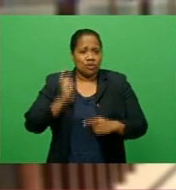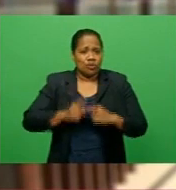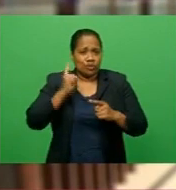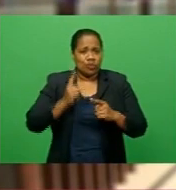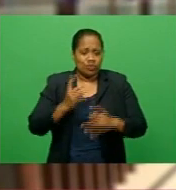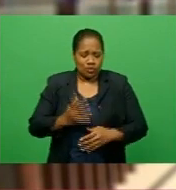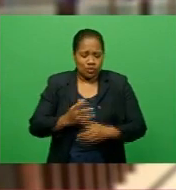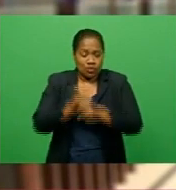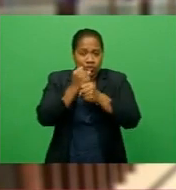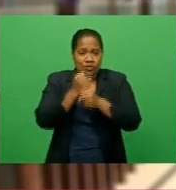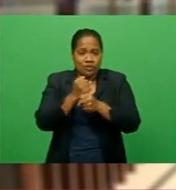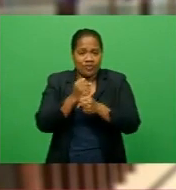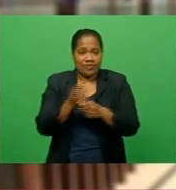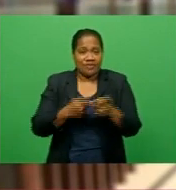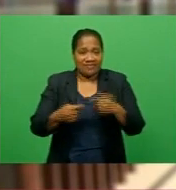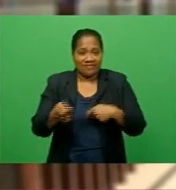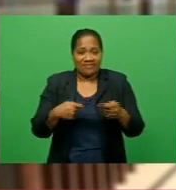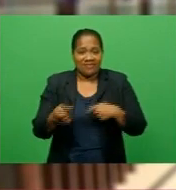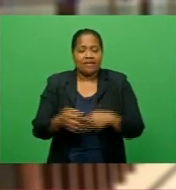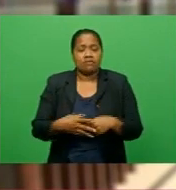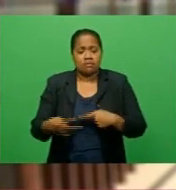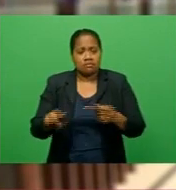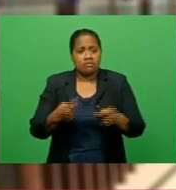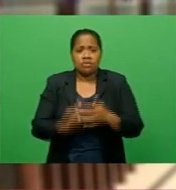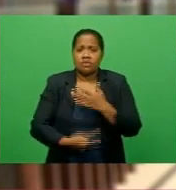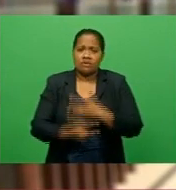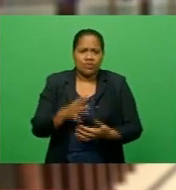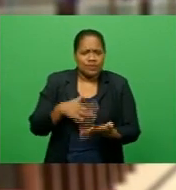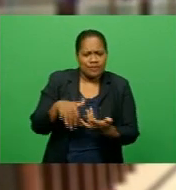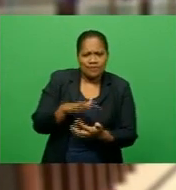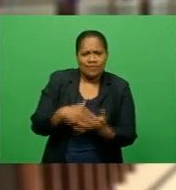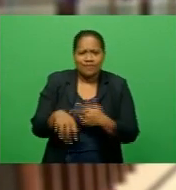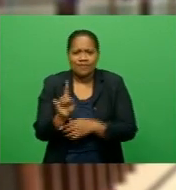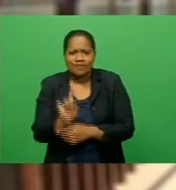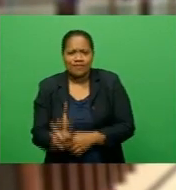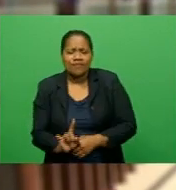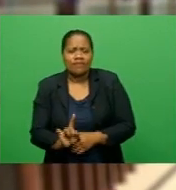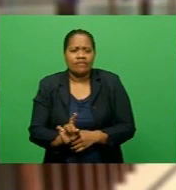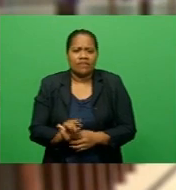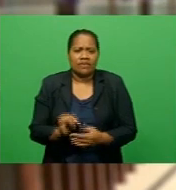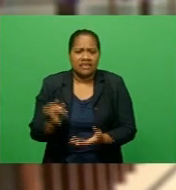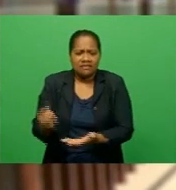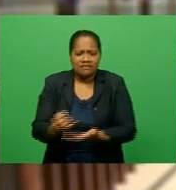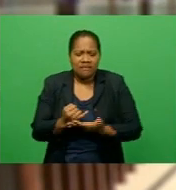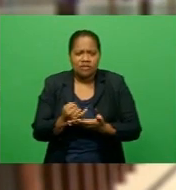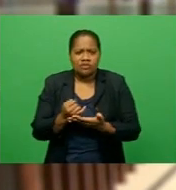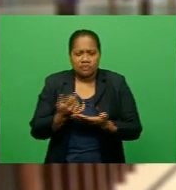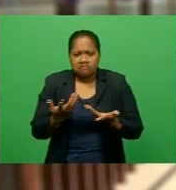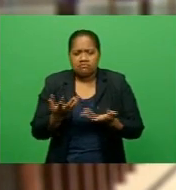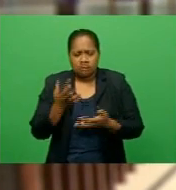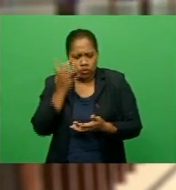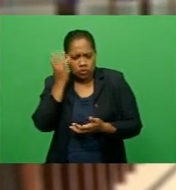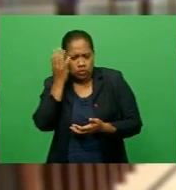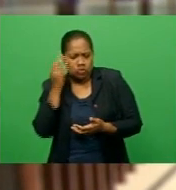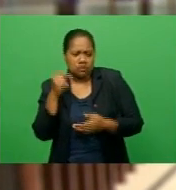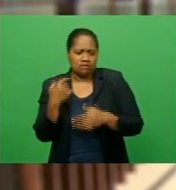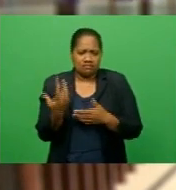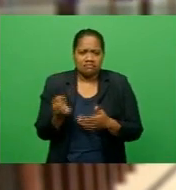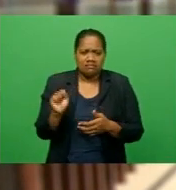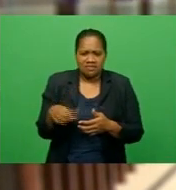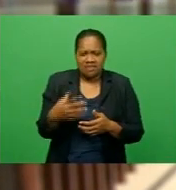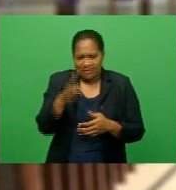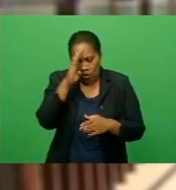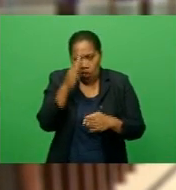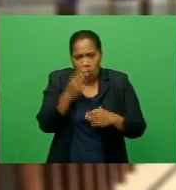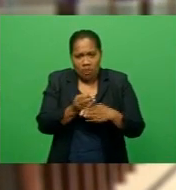market. Asia-Pacific markets were mixed in early trade today. Investors remained cautious despite vaccine hope as coronavirus